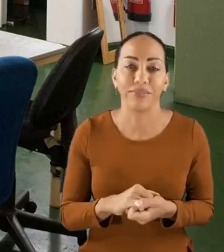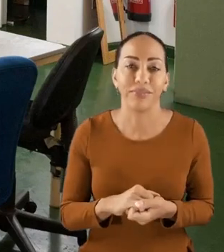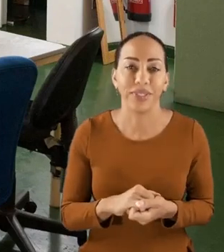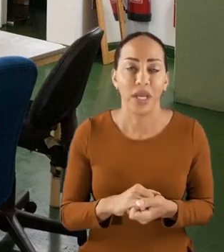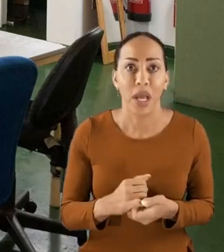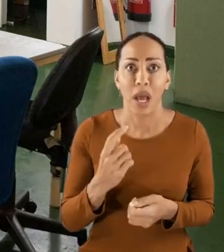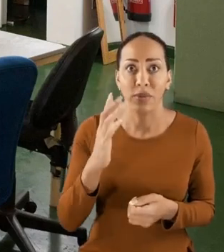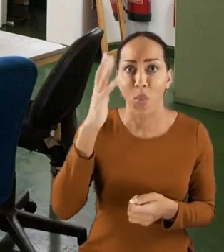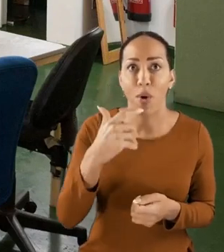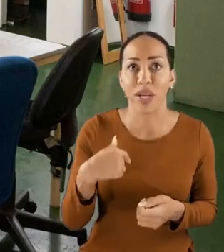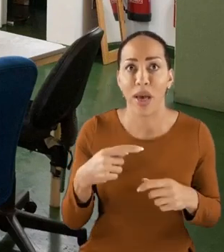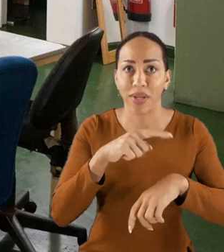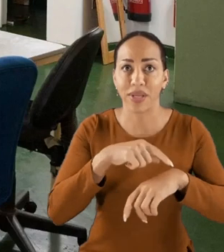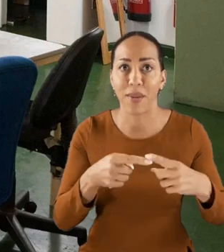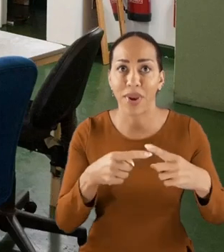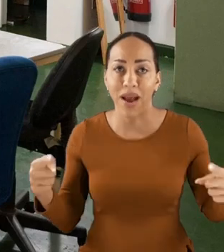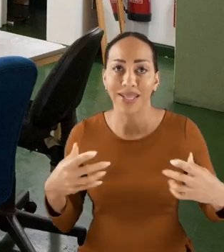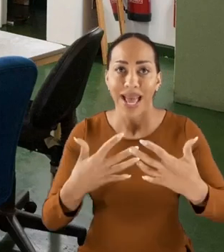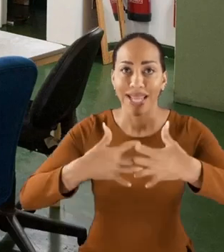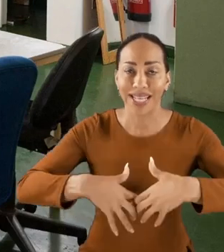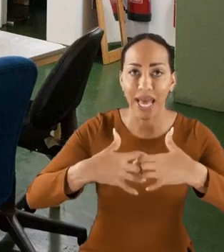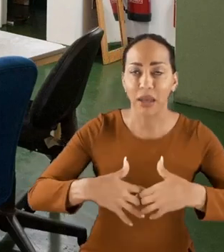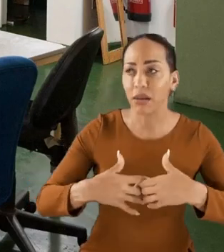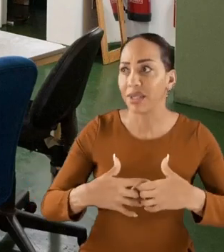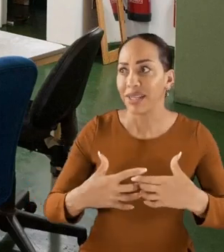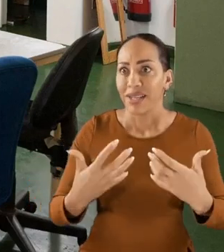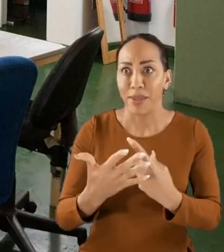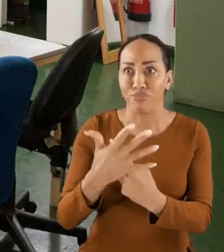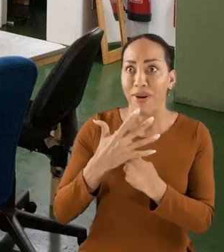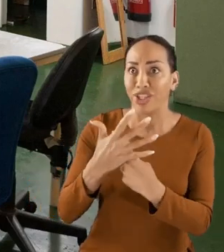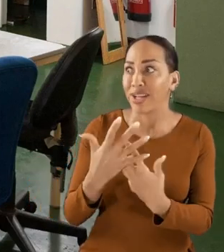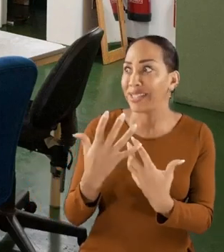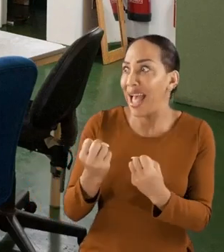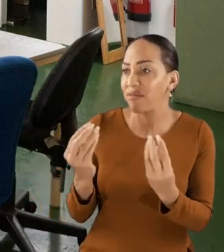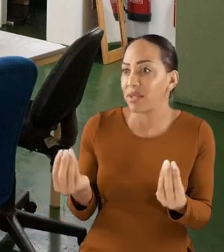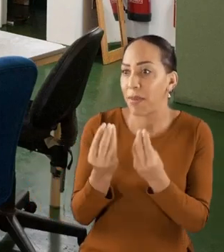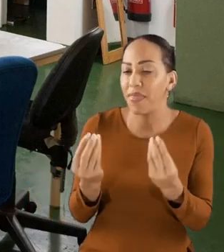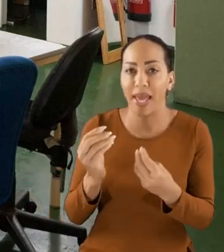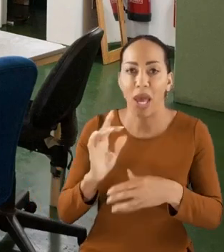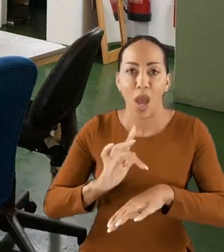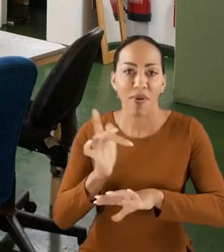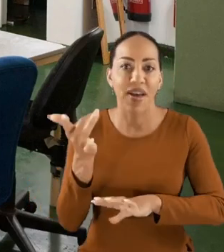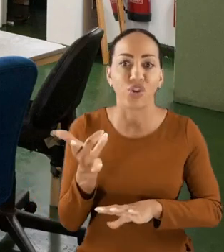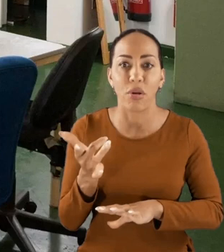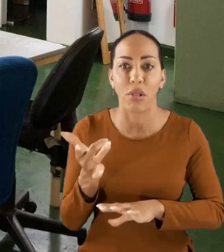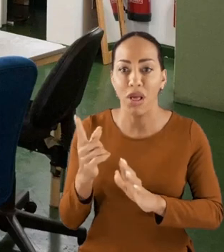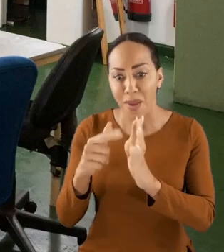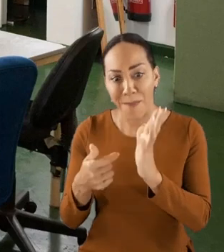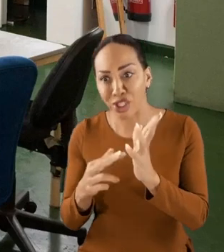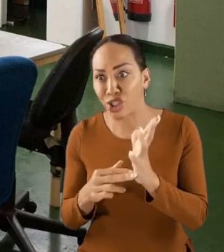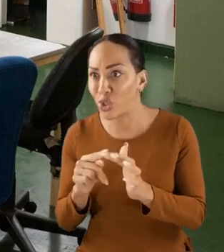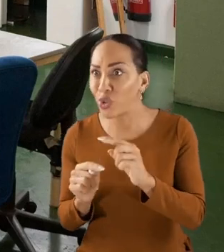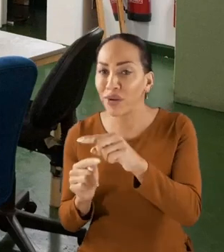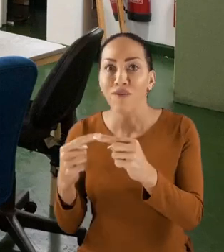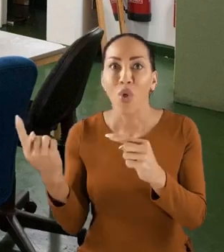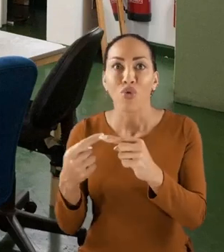because I think I felt like the timelines and the technical aspects and the pressure to have something really professional by June for the